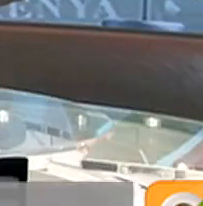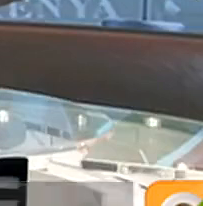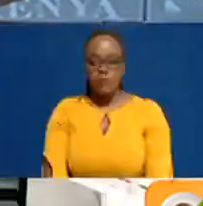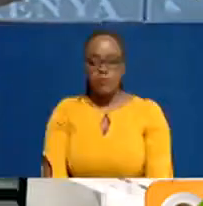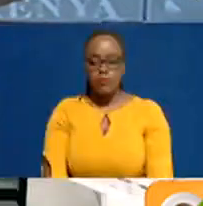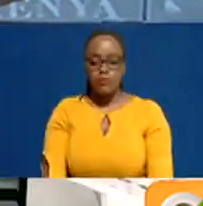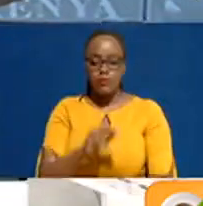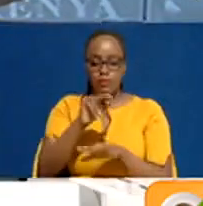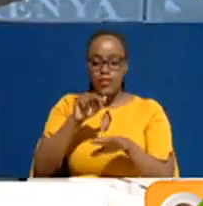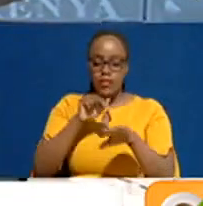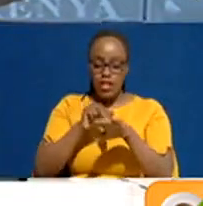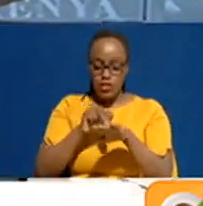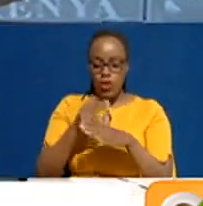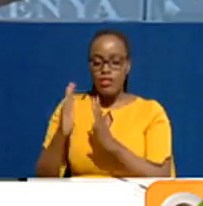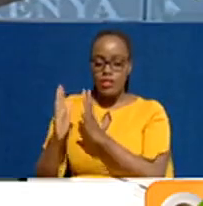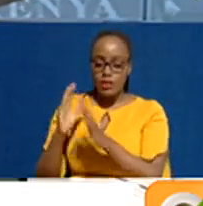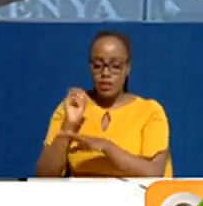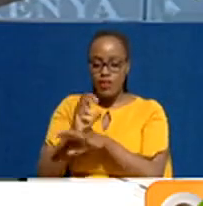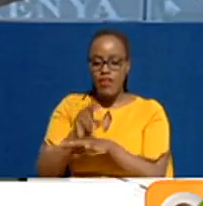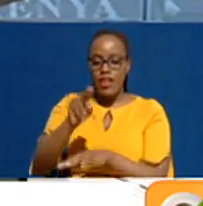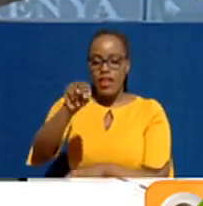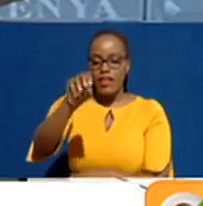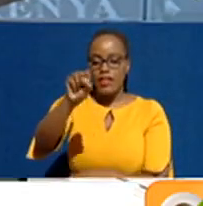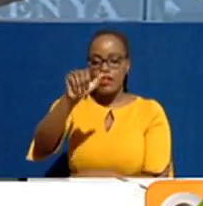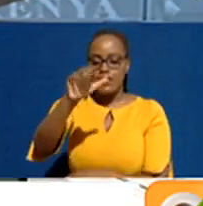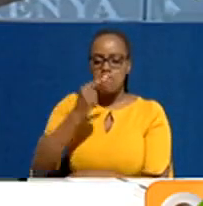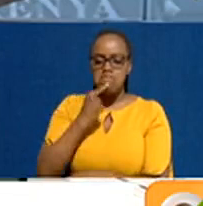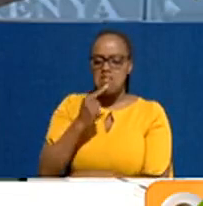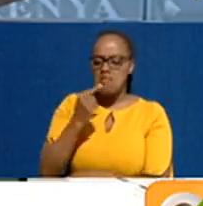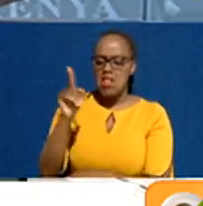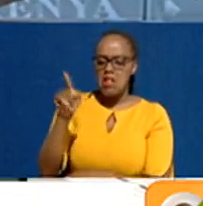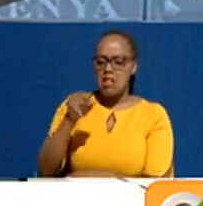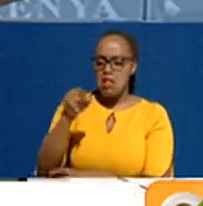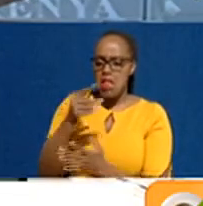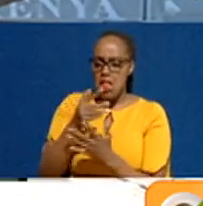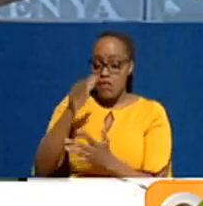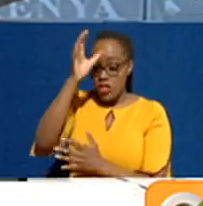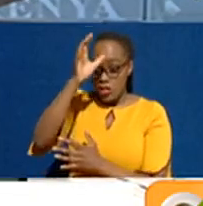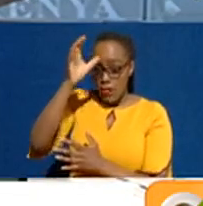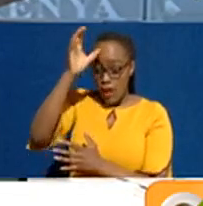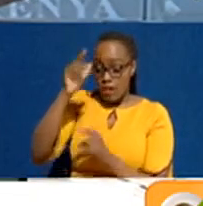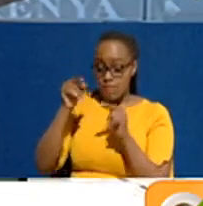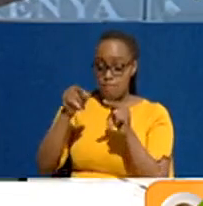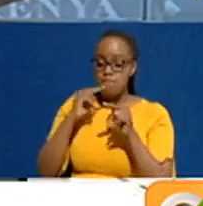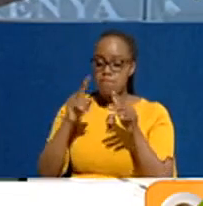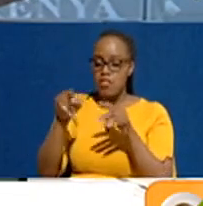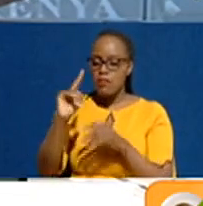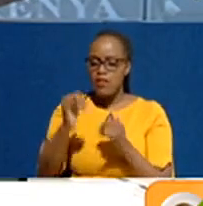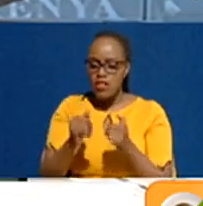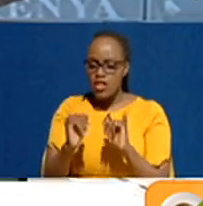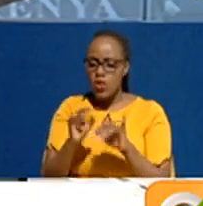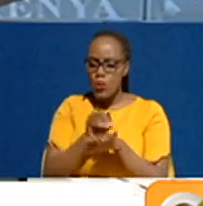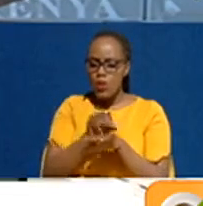Well, the National Security Advisory Committee, that's NSAC, has dismissed claims by IEBC chairperson Wafula Chebukati that they attempted